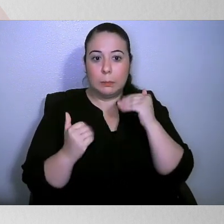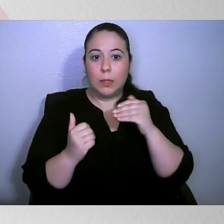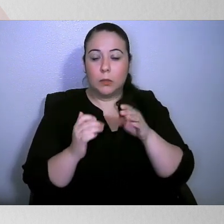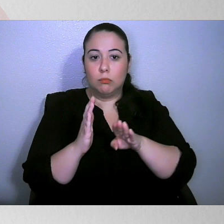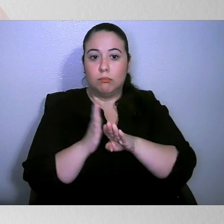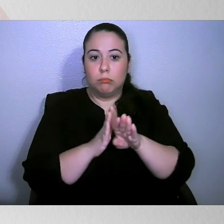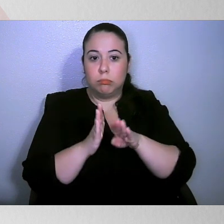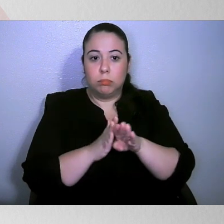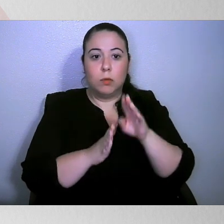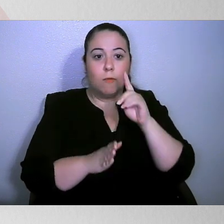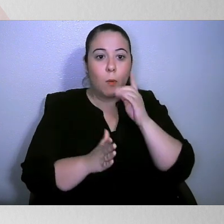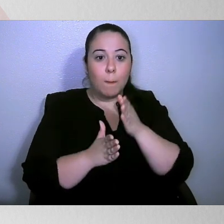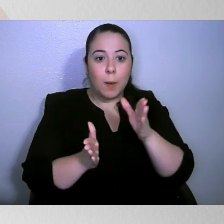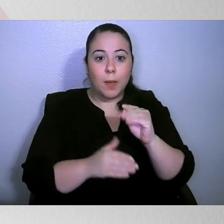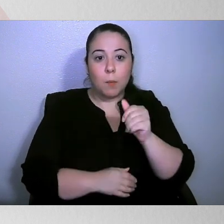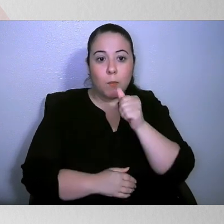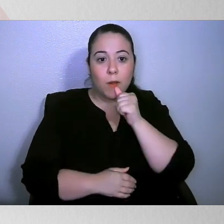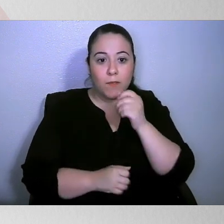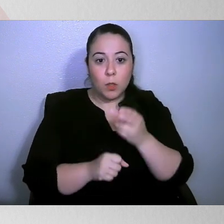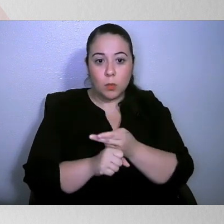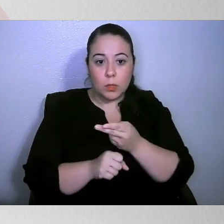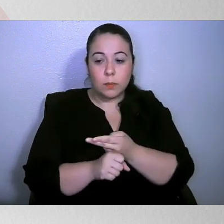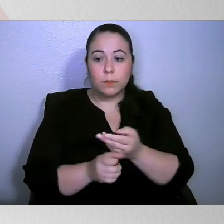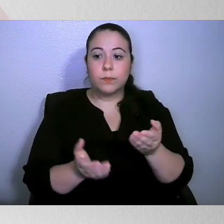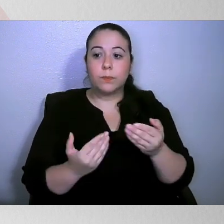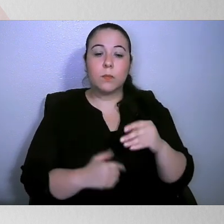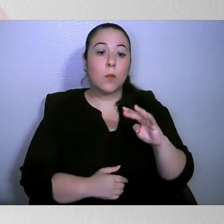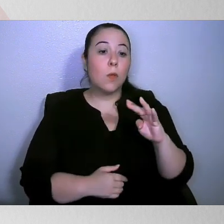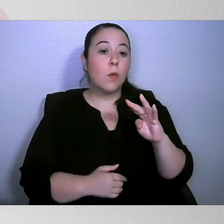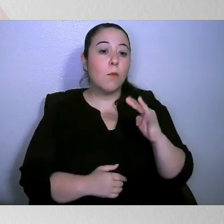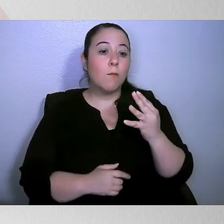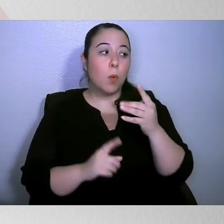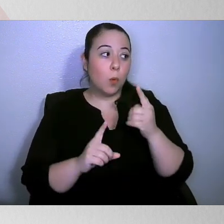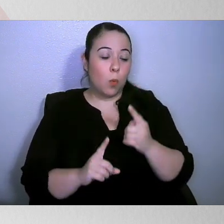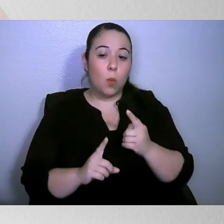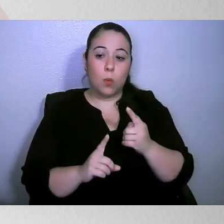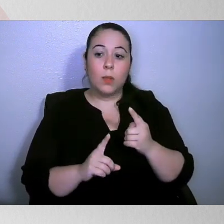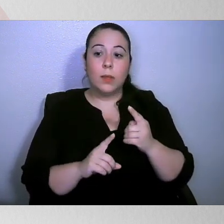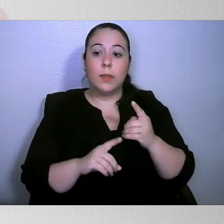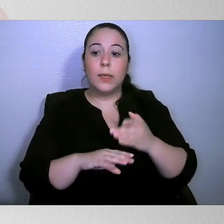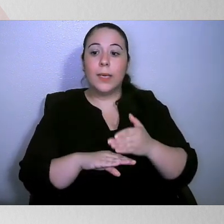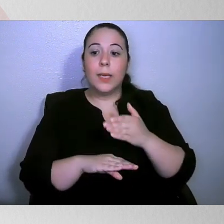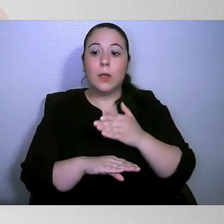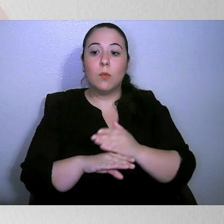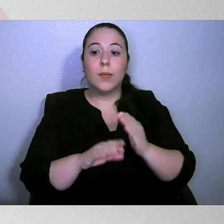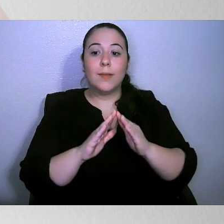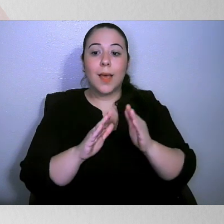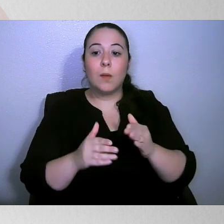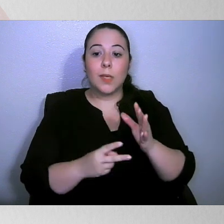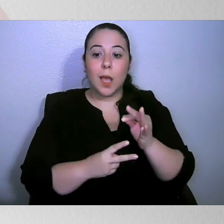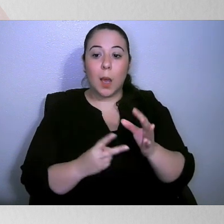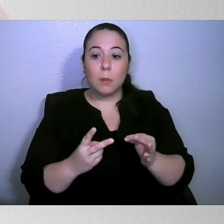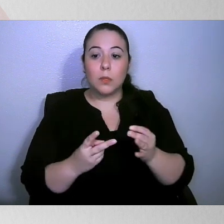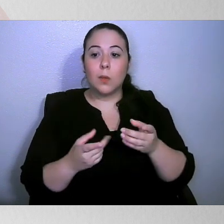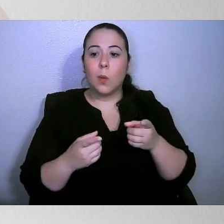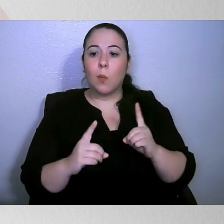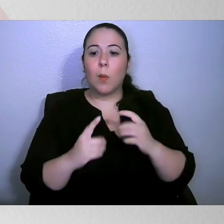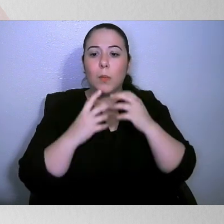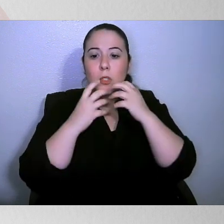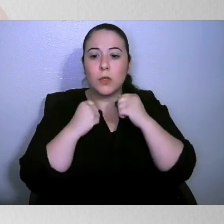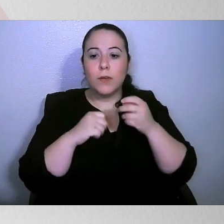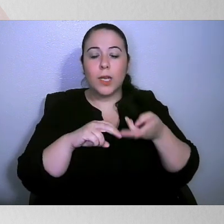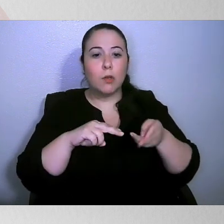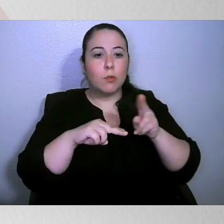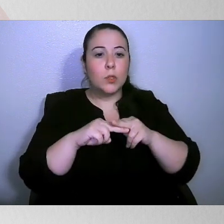private use. Goal number 4, increase housing options while preserving or increasing home ownership rates. Goal